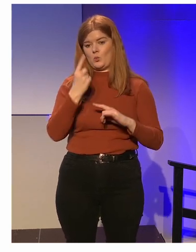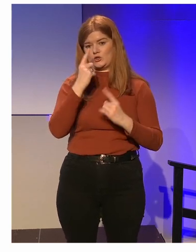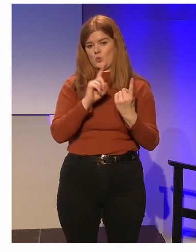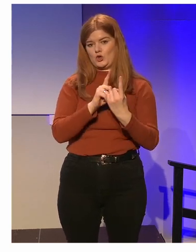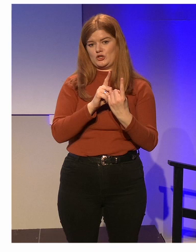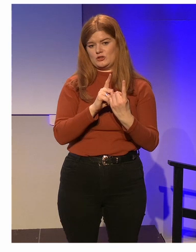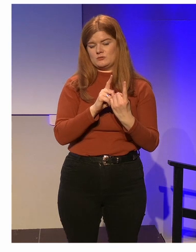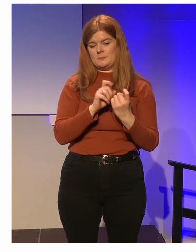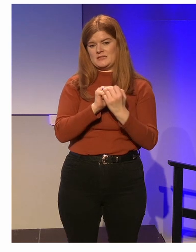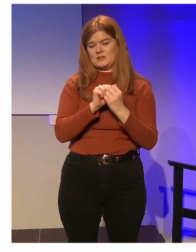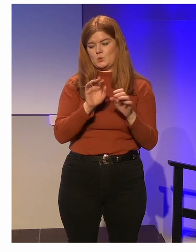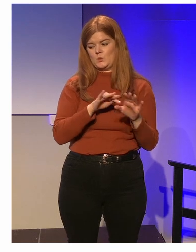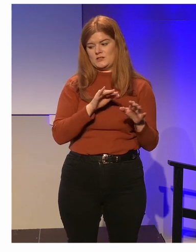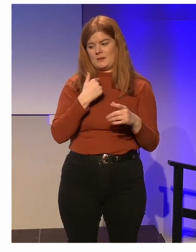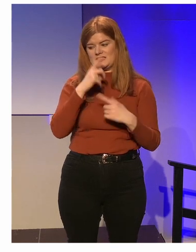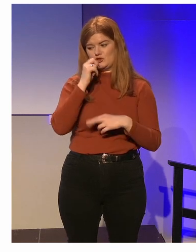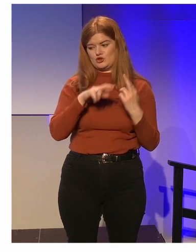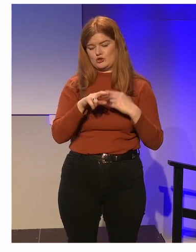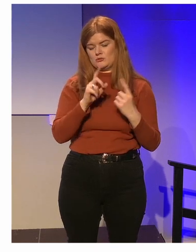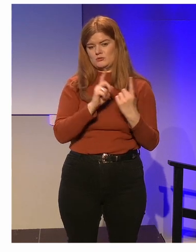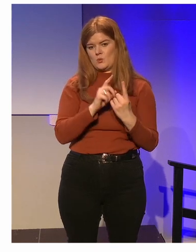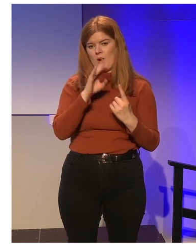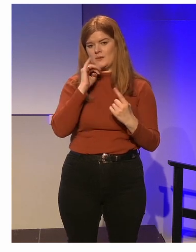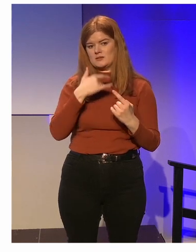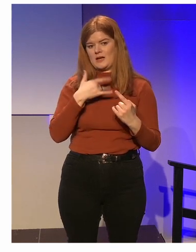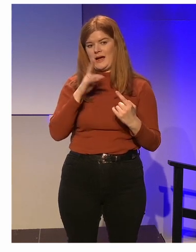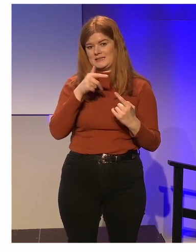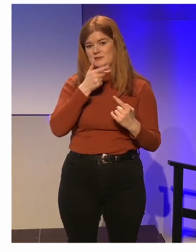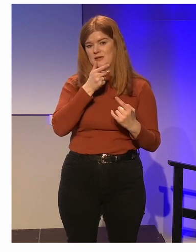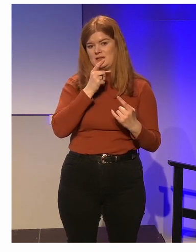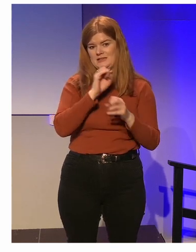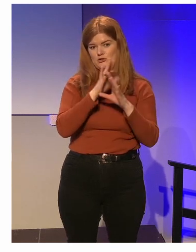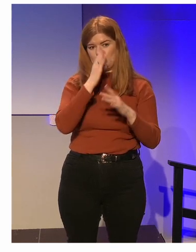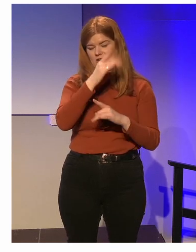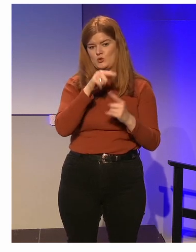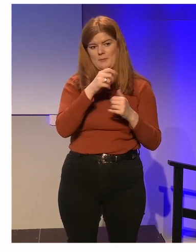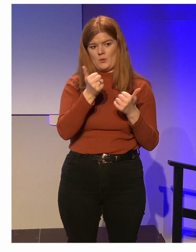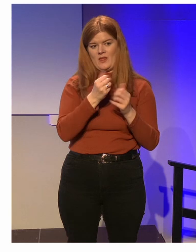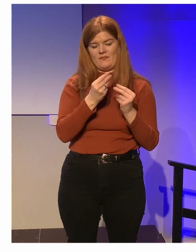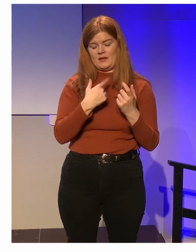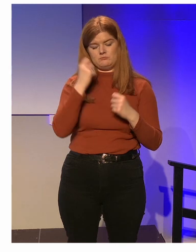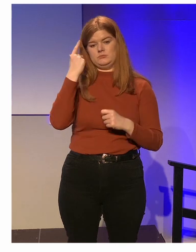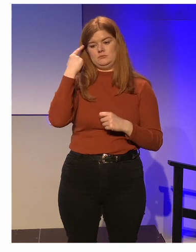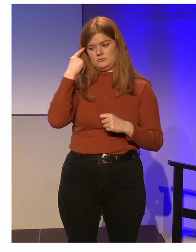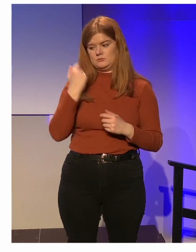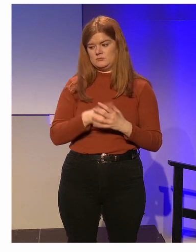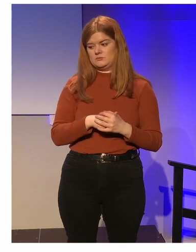one-to-one sessions with my teacher because I can speak about anything that is on my mind.